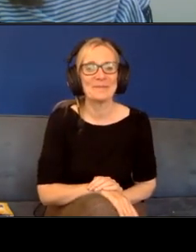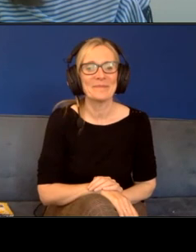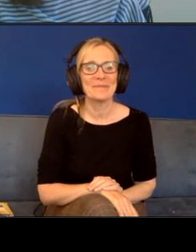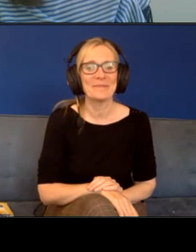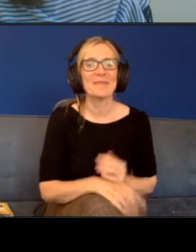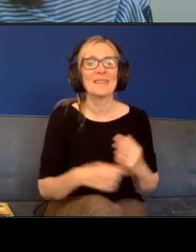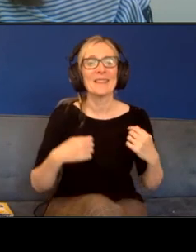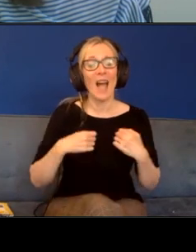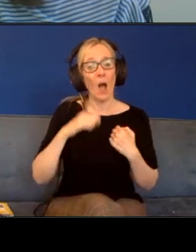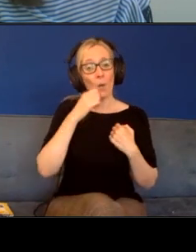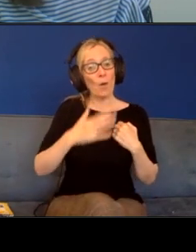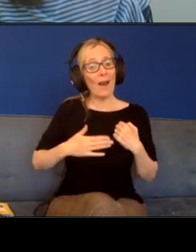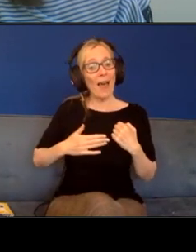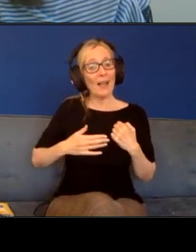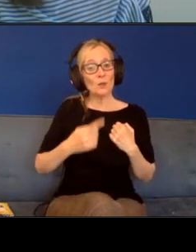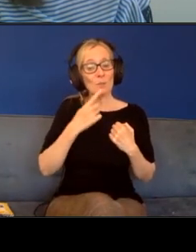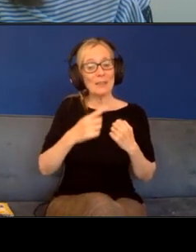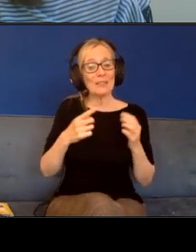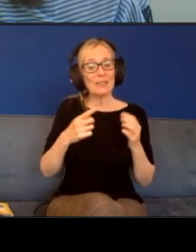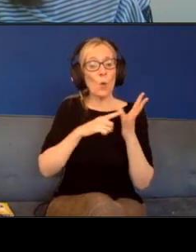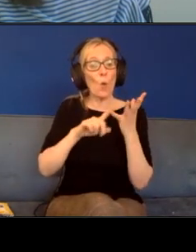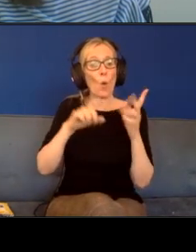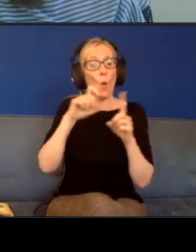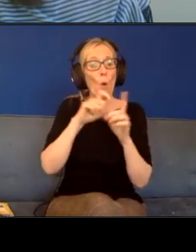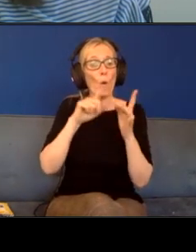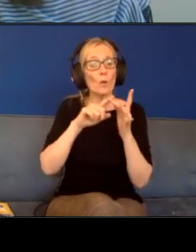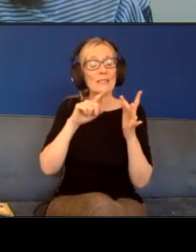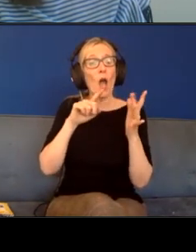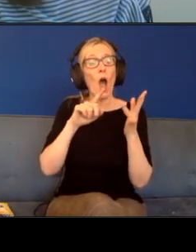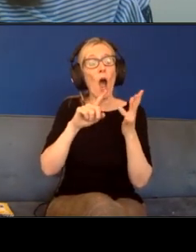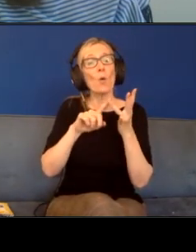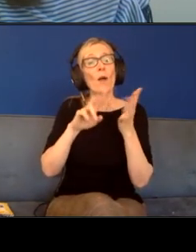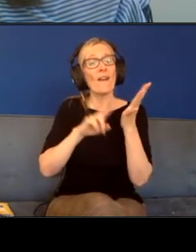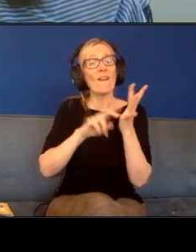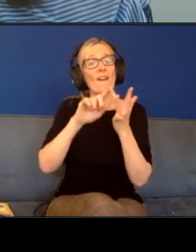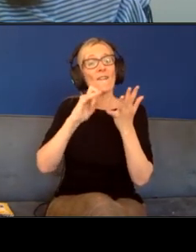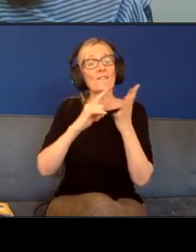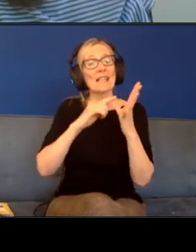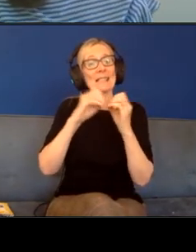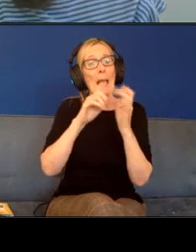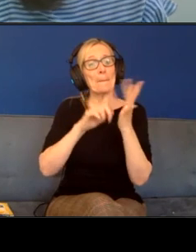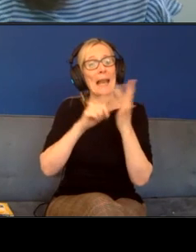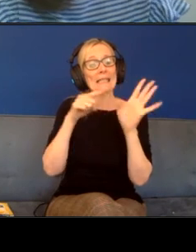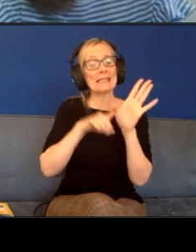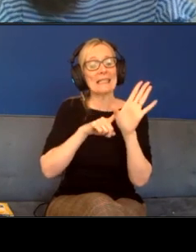I would like to mention Audio Visibility, which is my company. It is